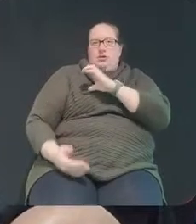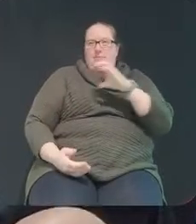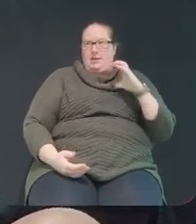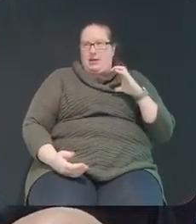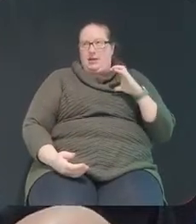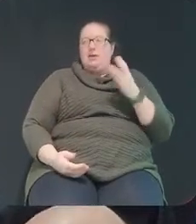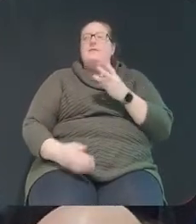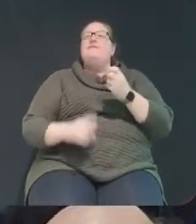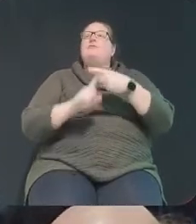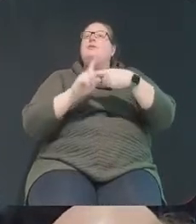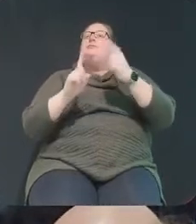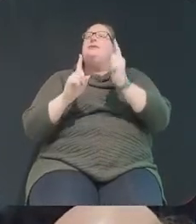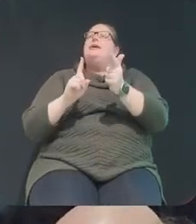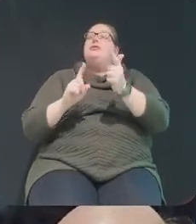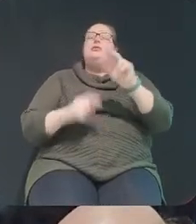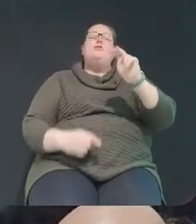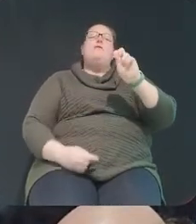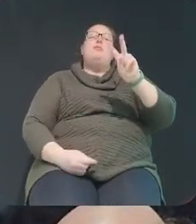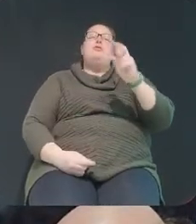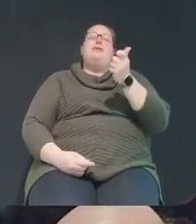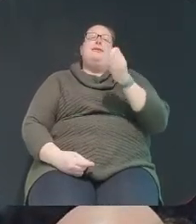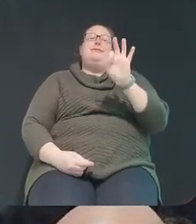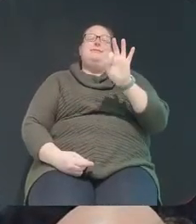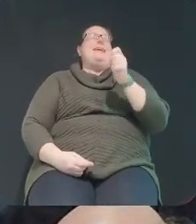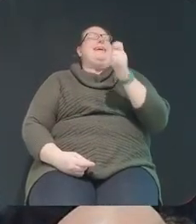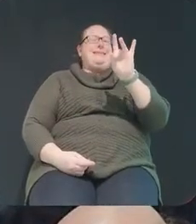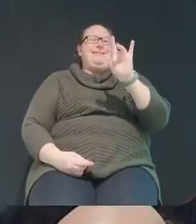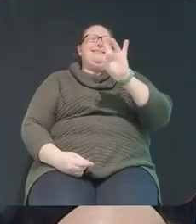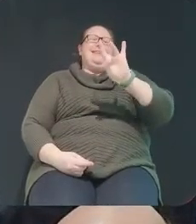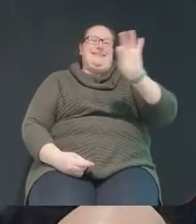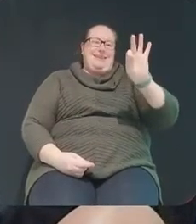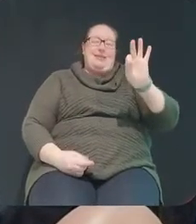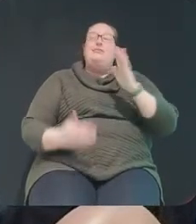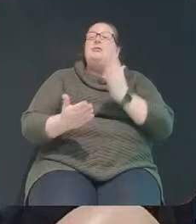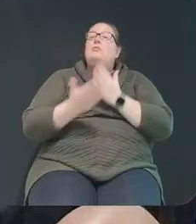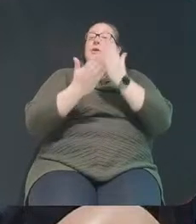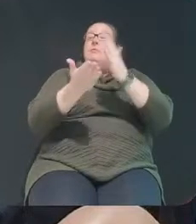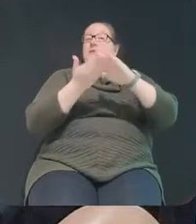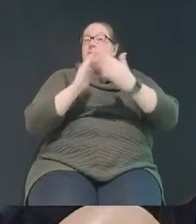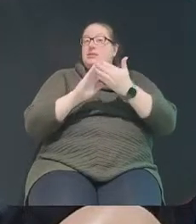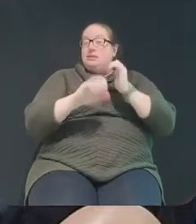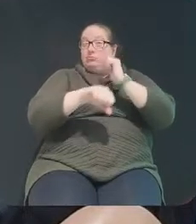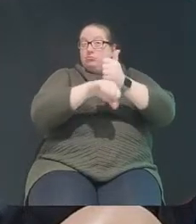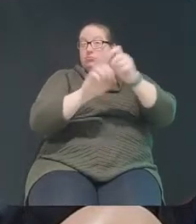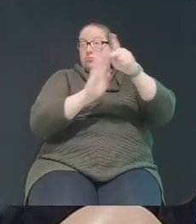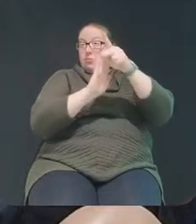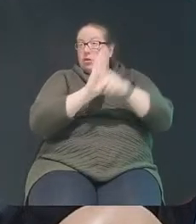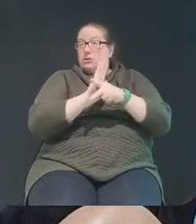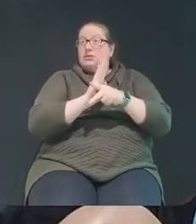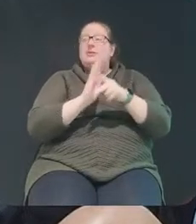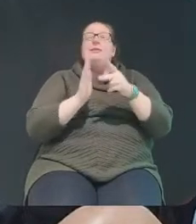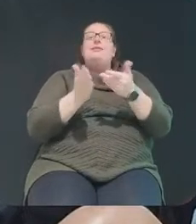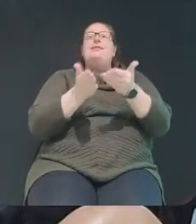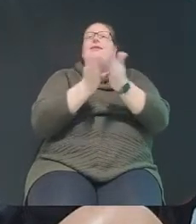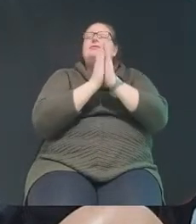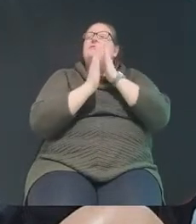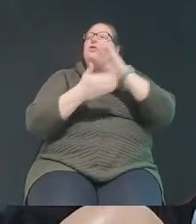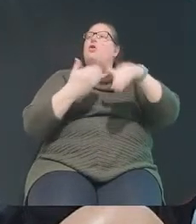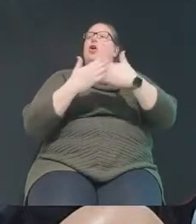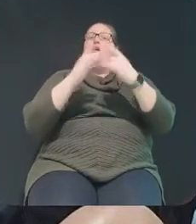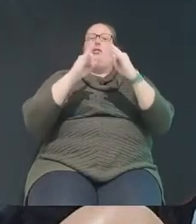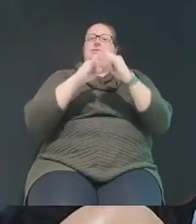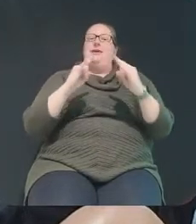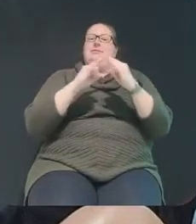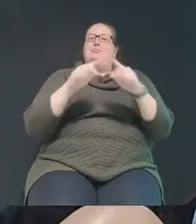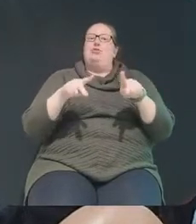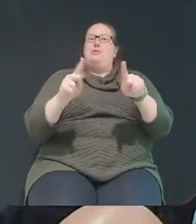in November 1889. It recommends the city implement a policy calling for all tent permits to be withdrawn and